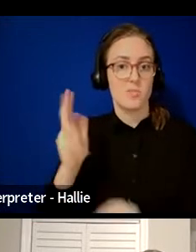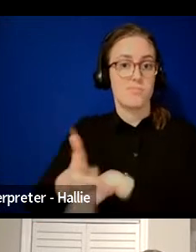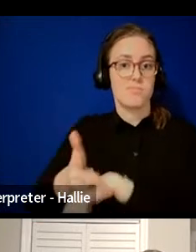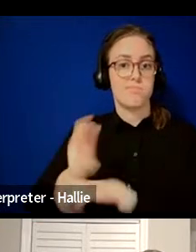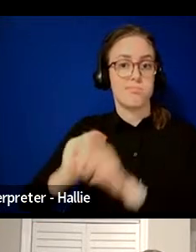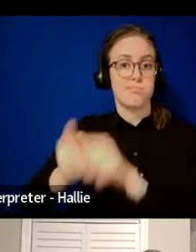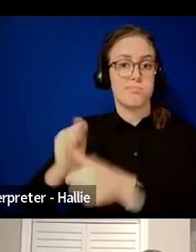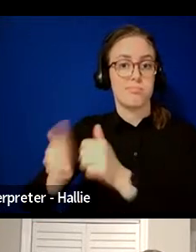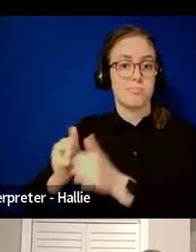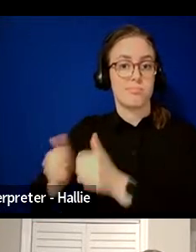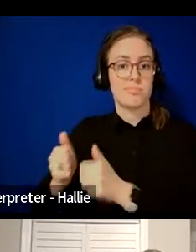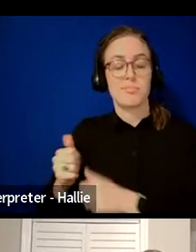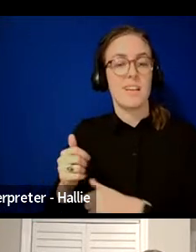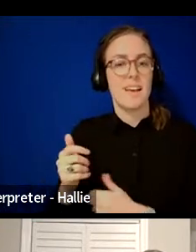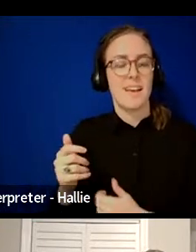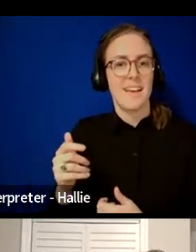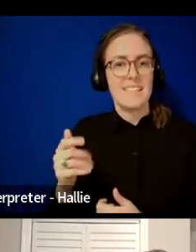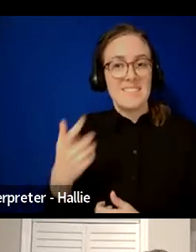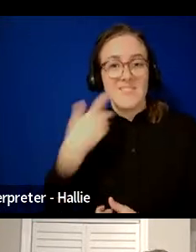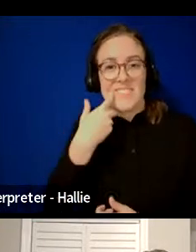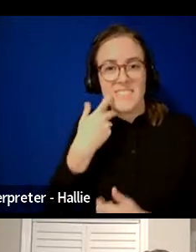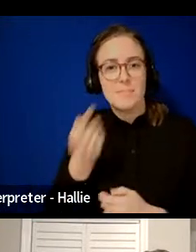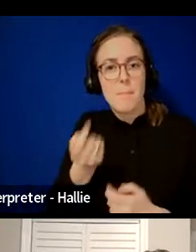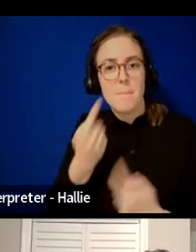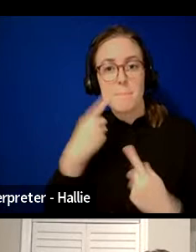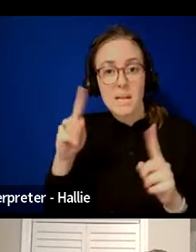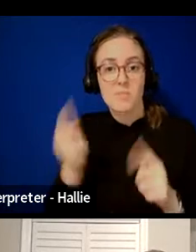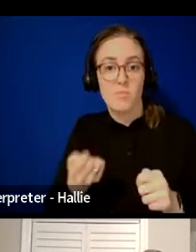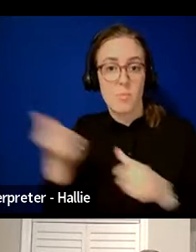removed last Friday.